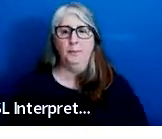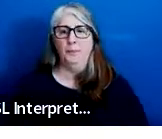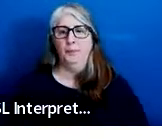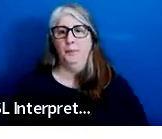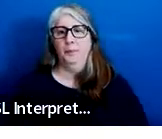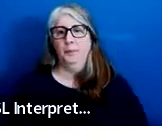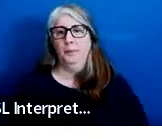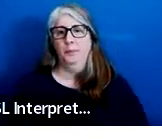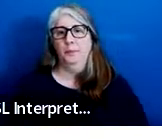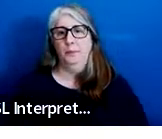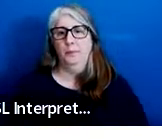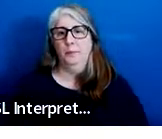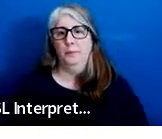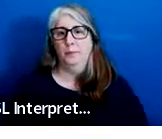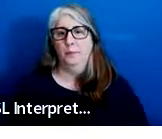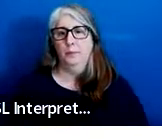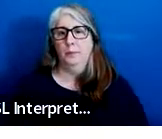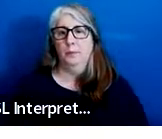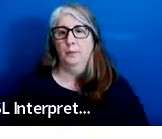The